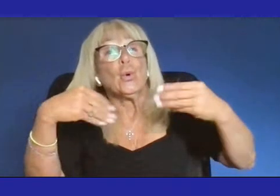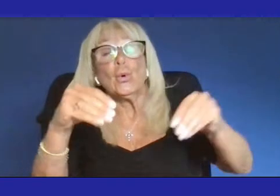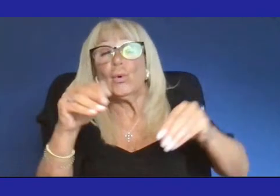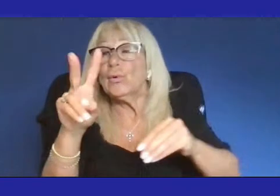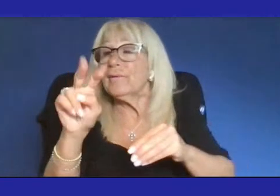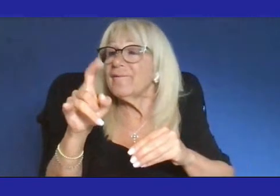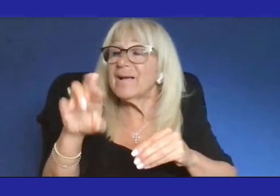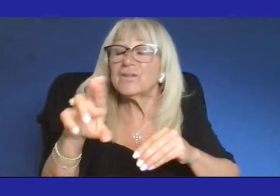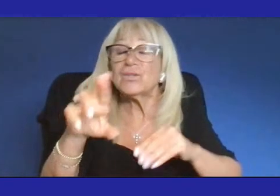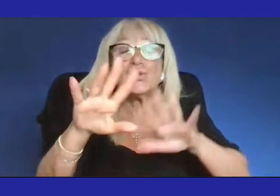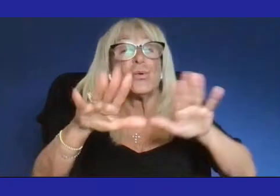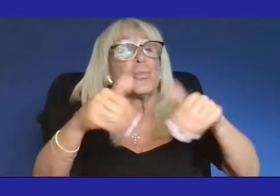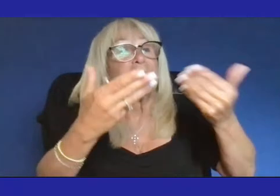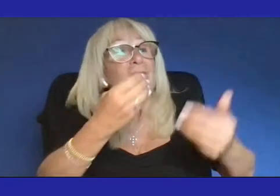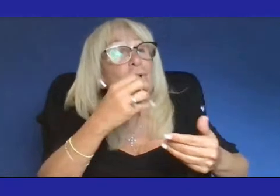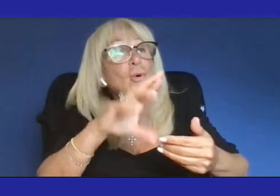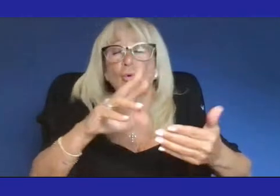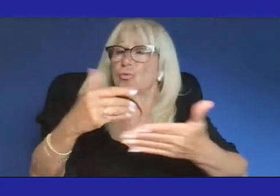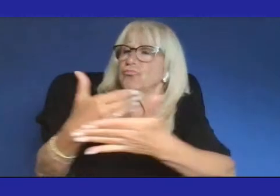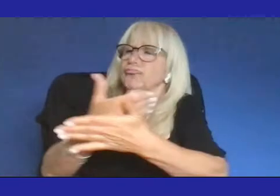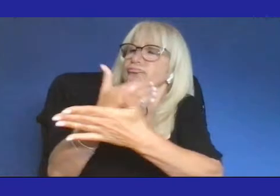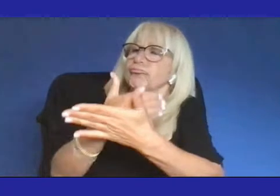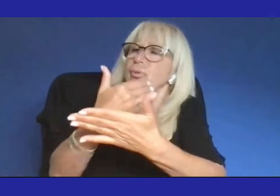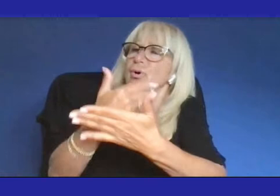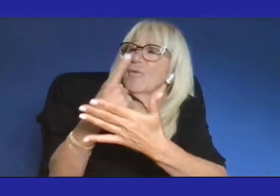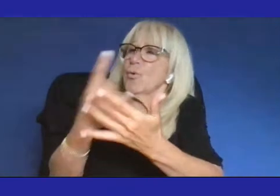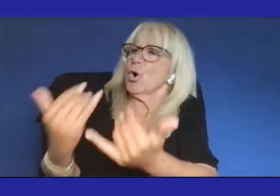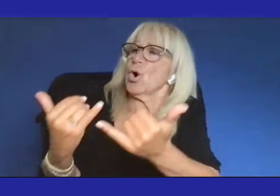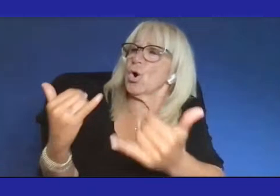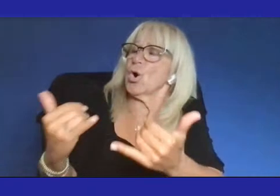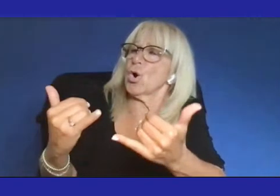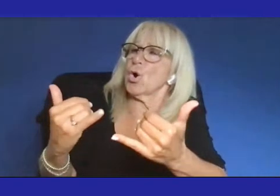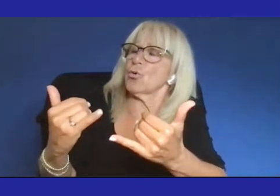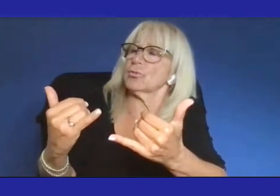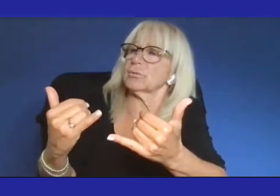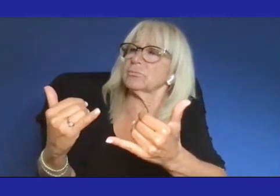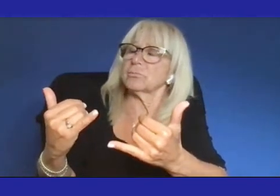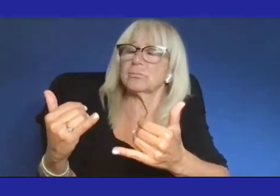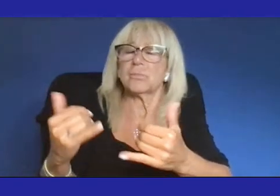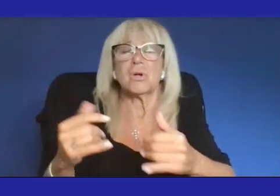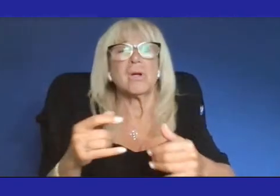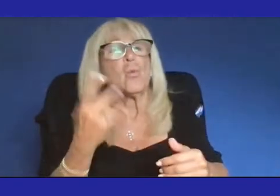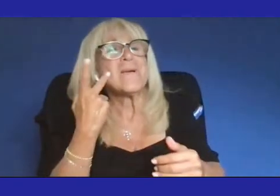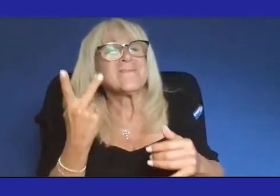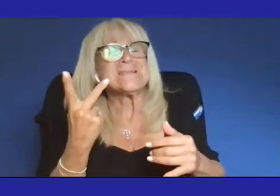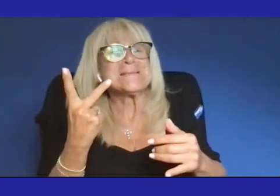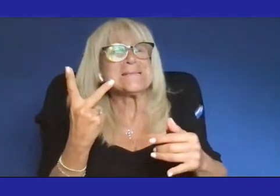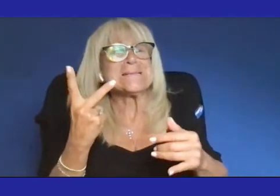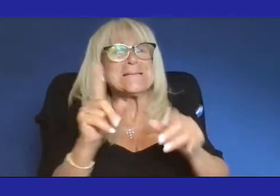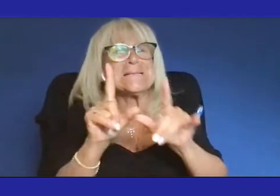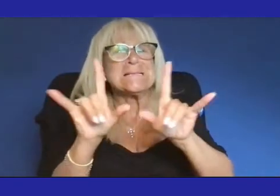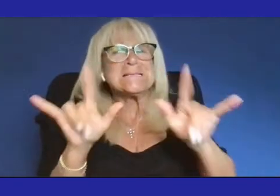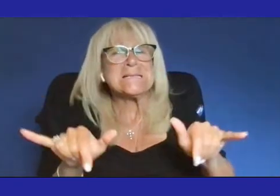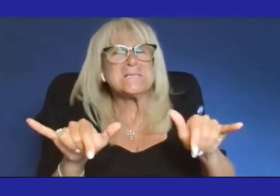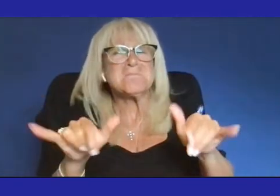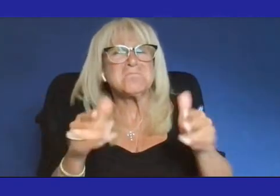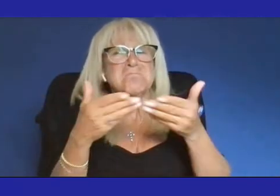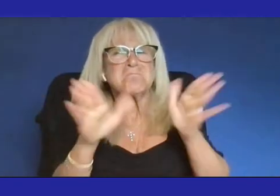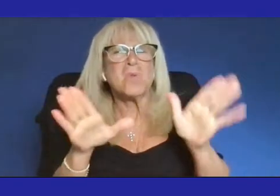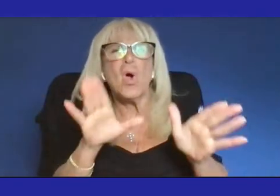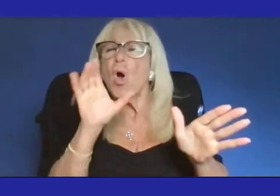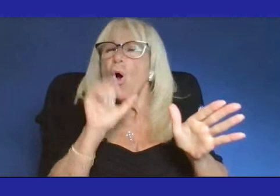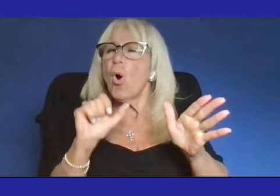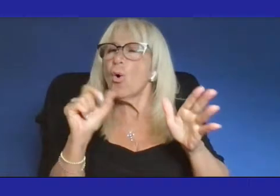for renewals of existing arrangements. And what we've seen around the system is a lot of kind of old agreements that